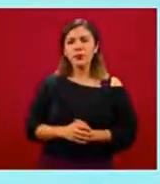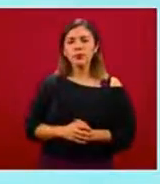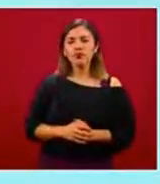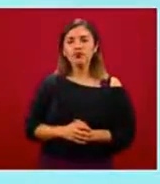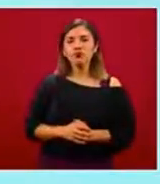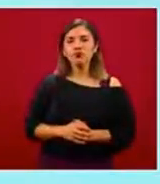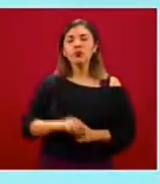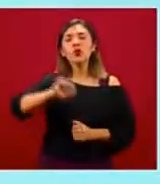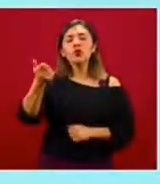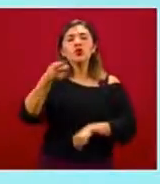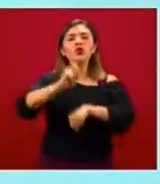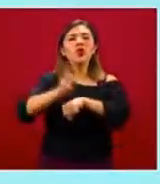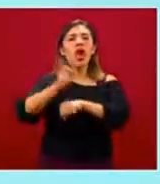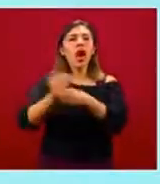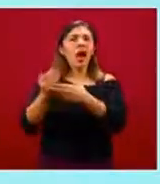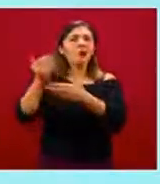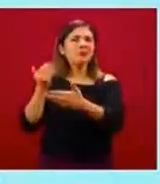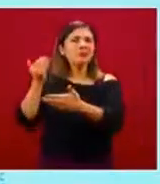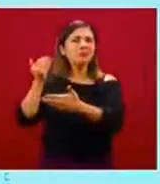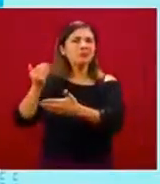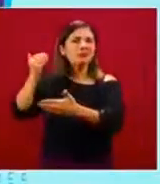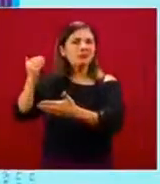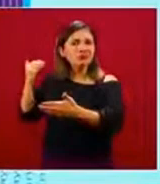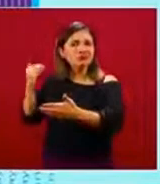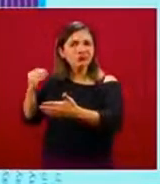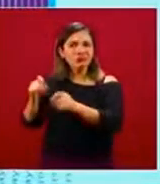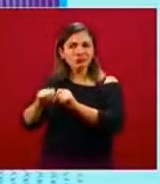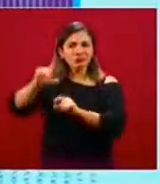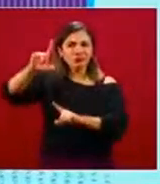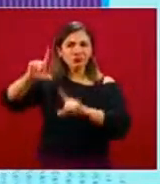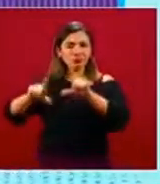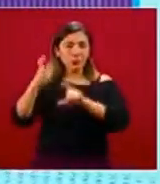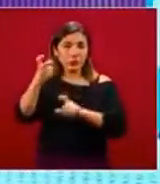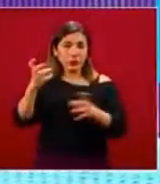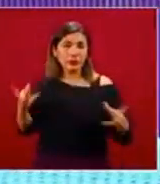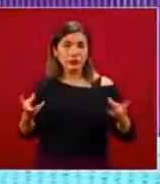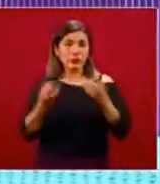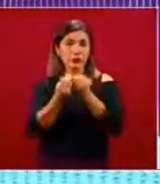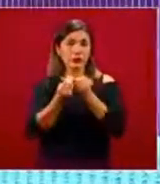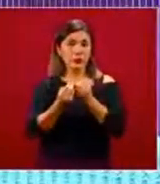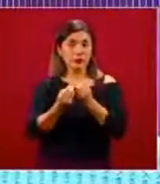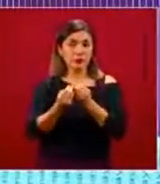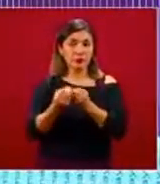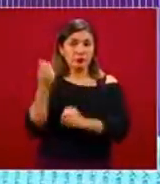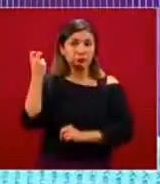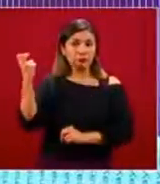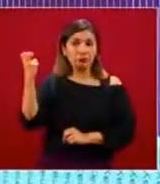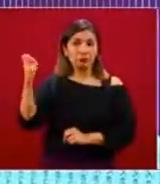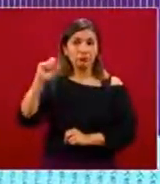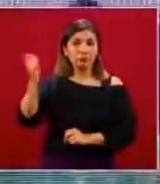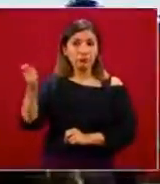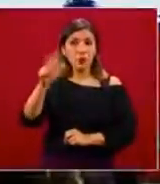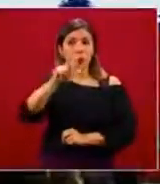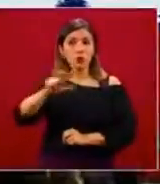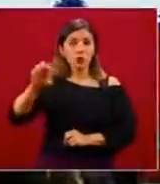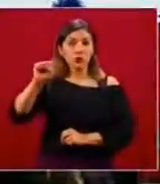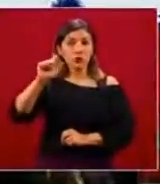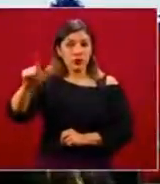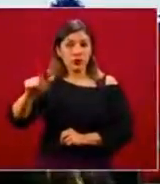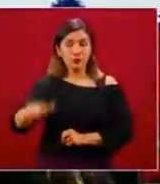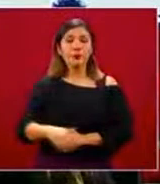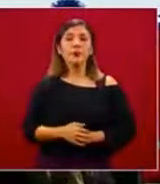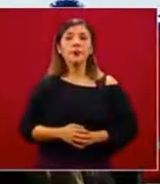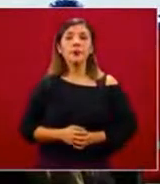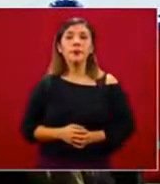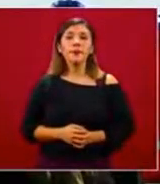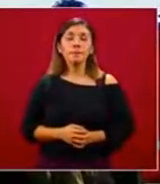Today, June 4th, we have around 3, and then the previous dates, and this